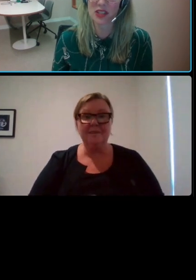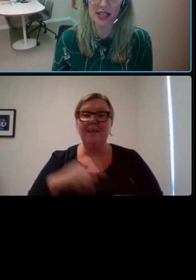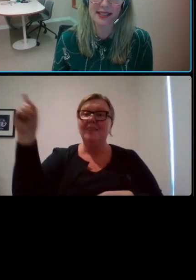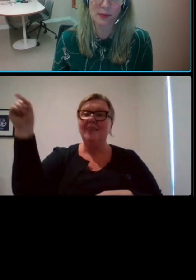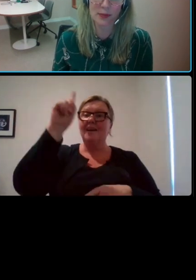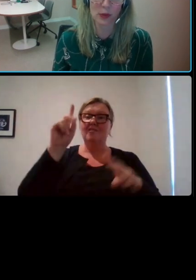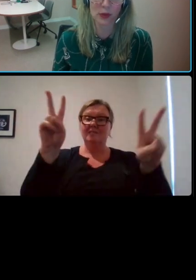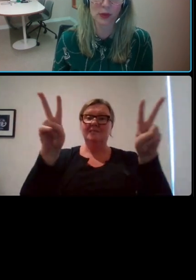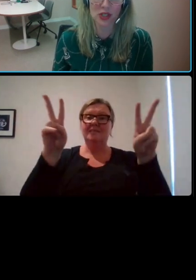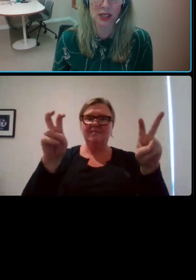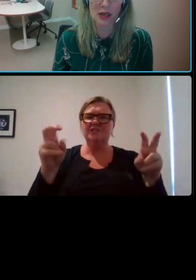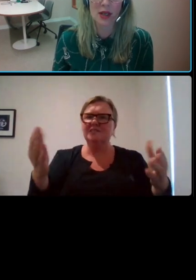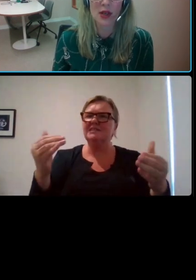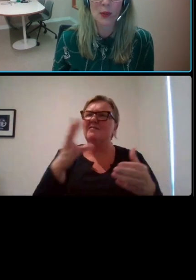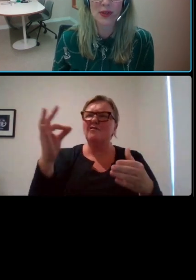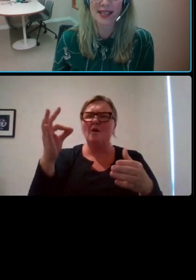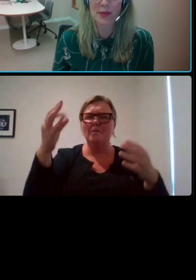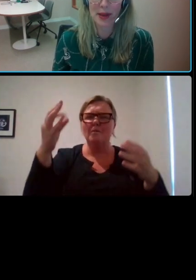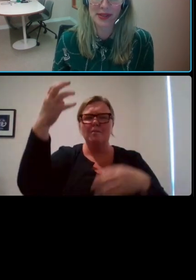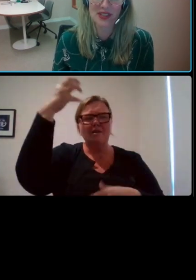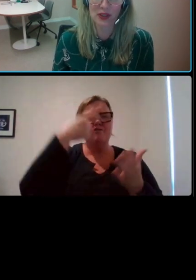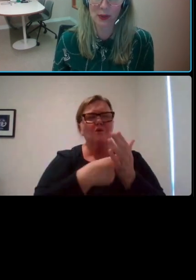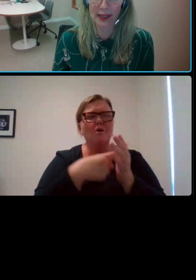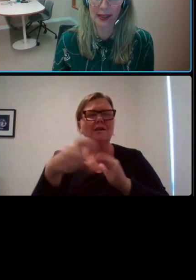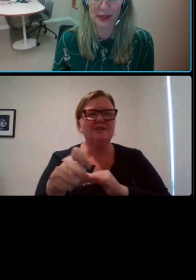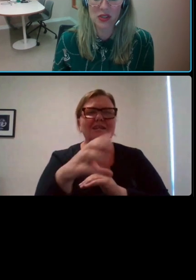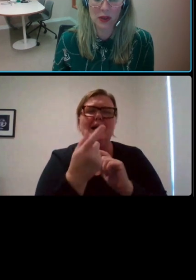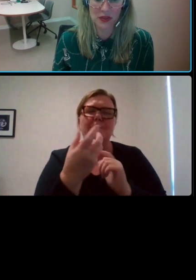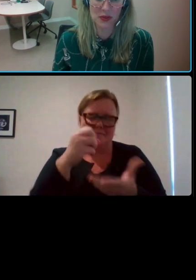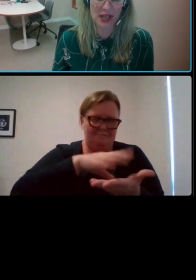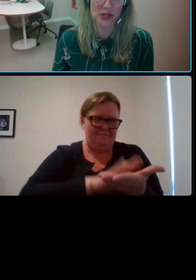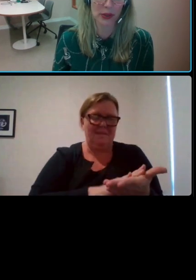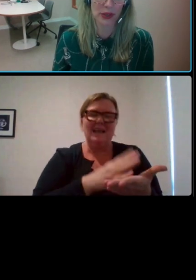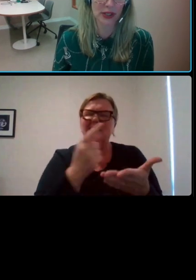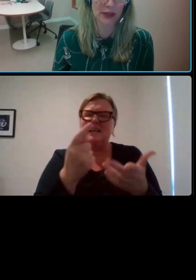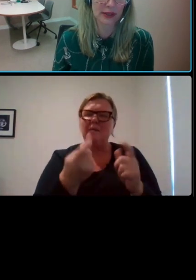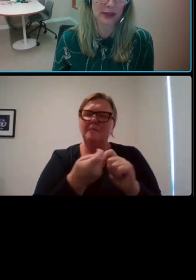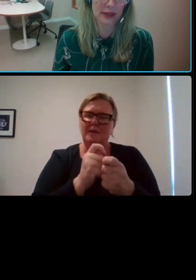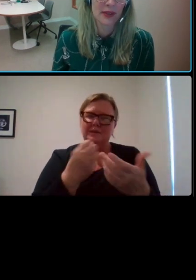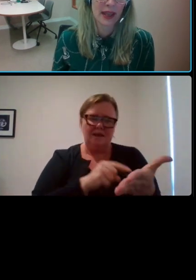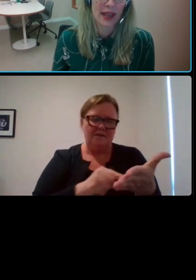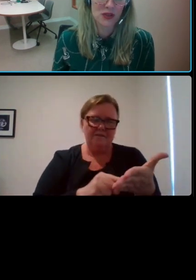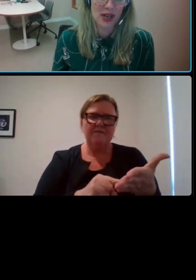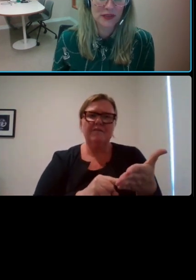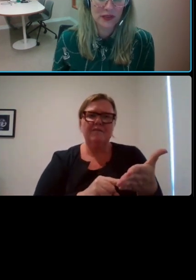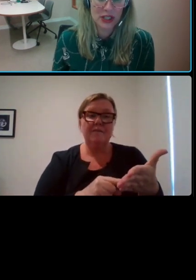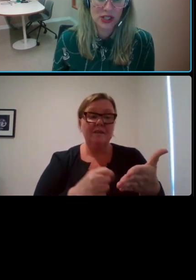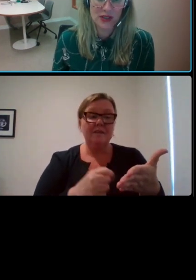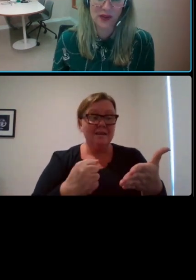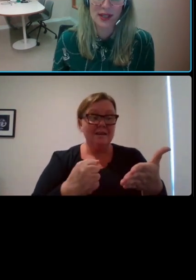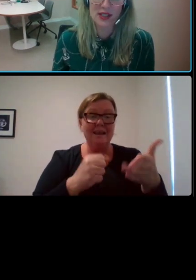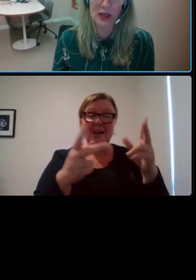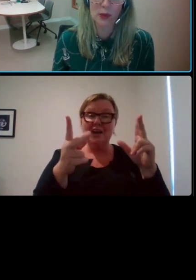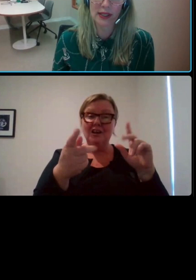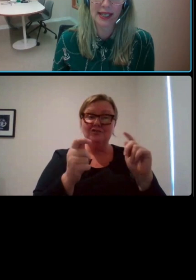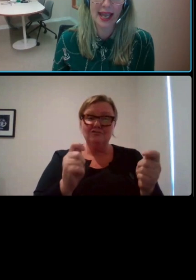definition that was suggested by the Royal Commission, with some amendments following our initial consultation work. Our draft